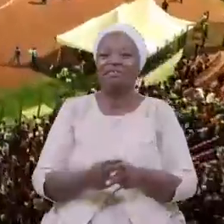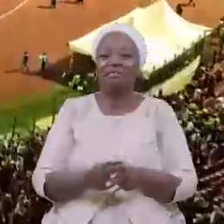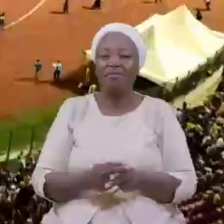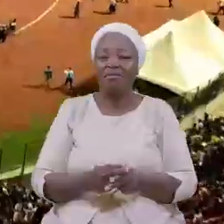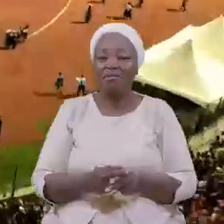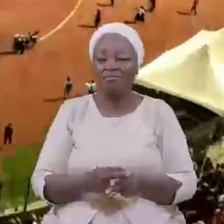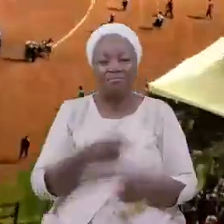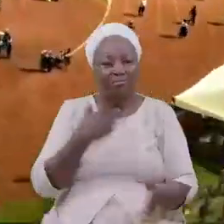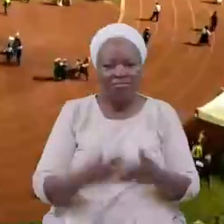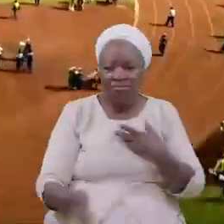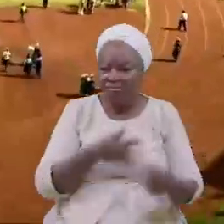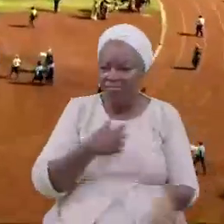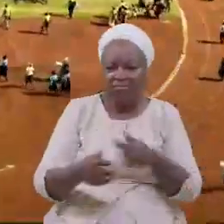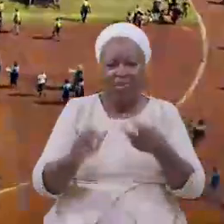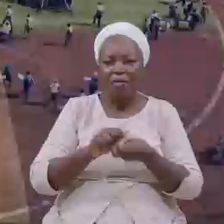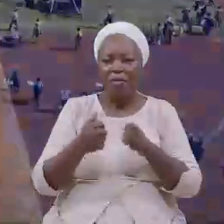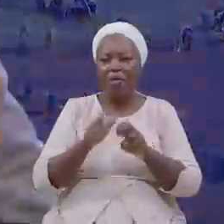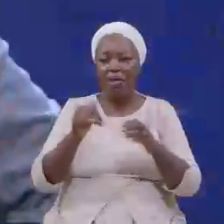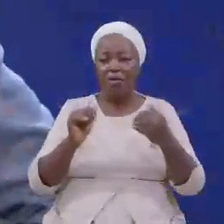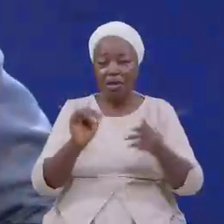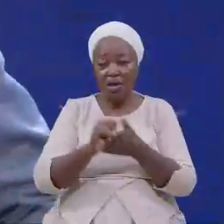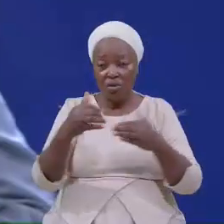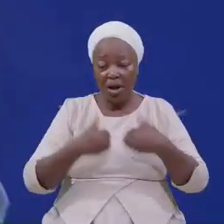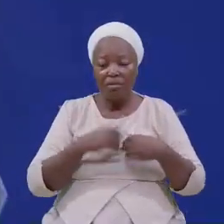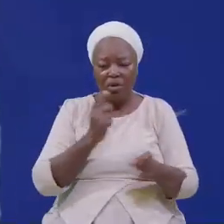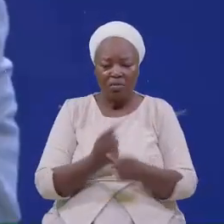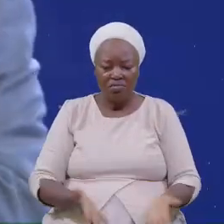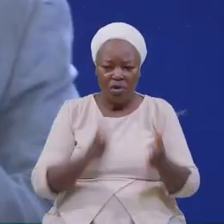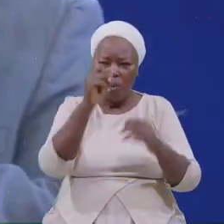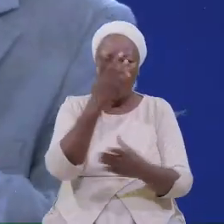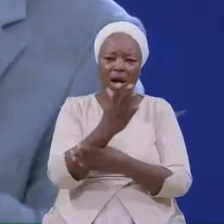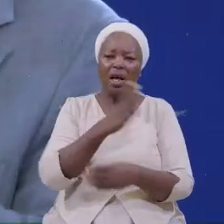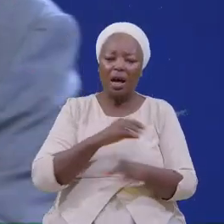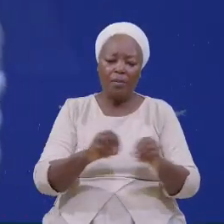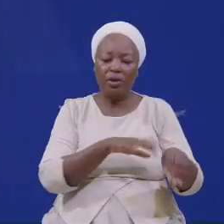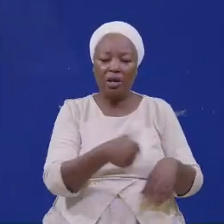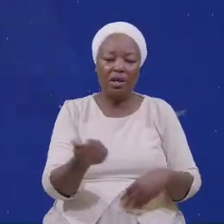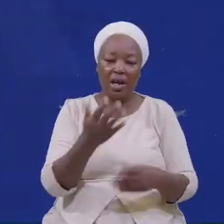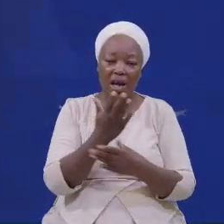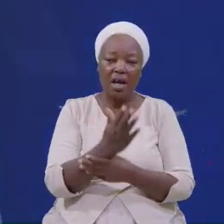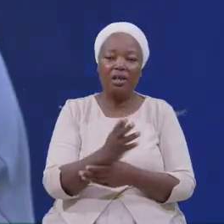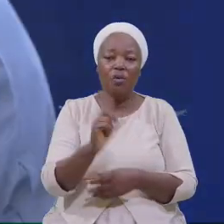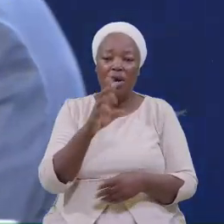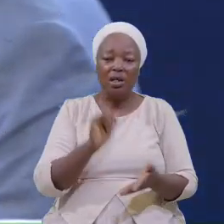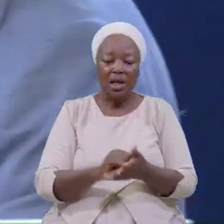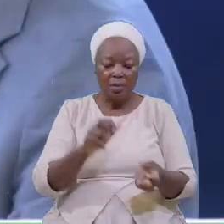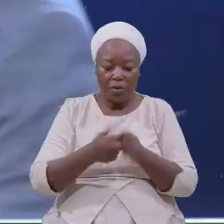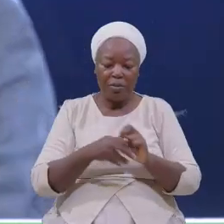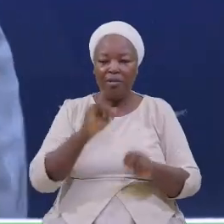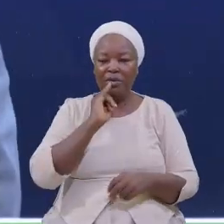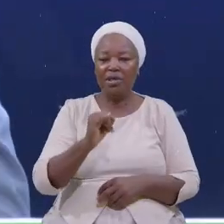Whatever challenge you have, raise up one hand and let the other hand where the challenge